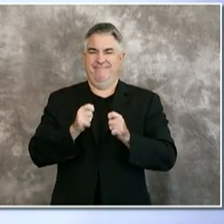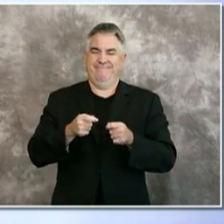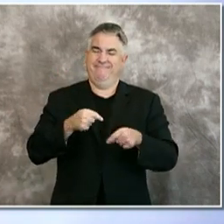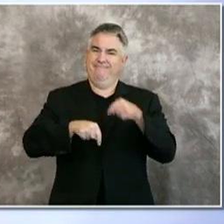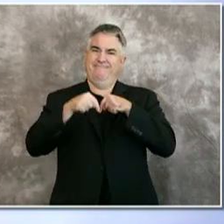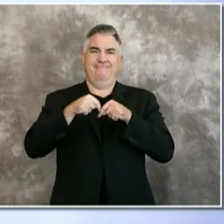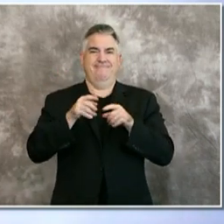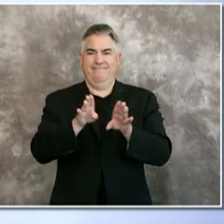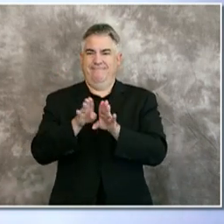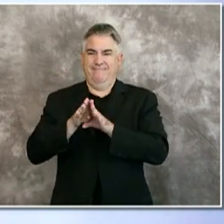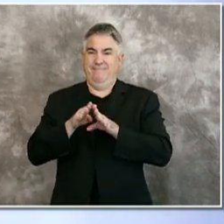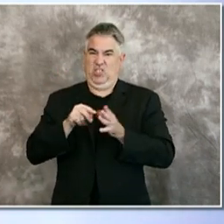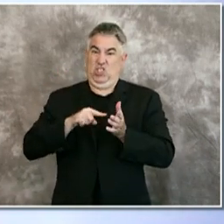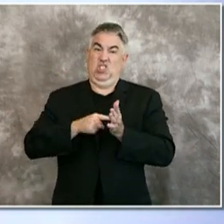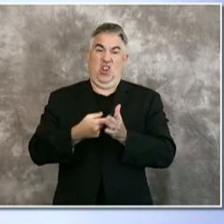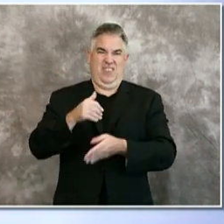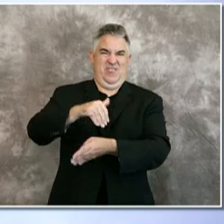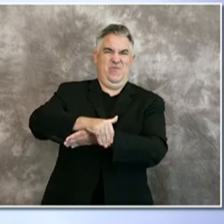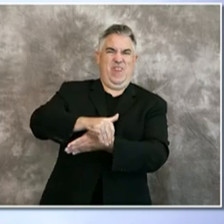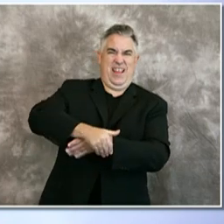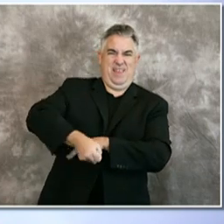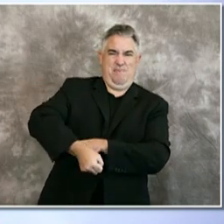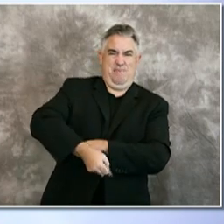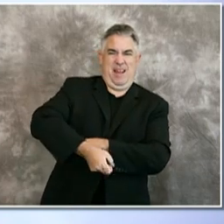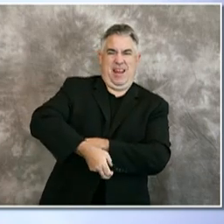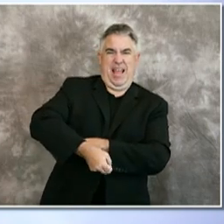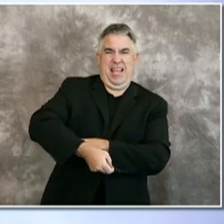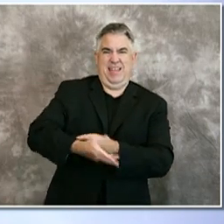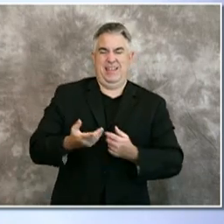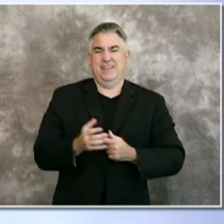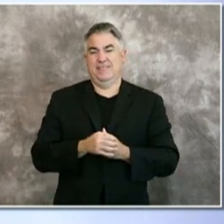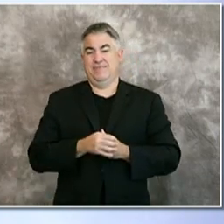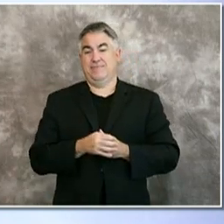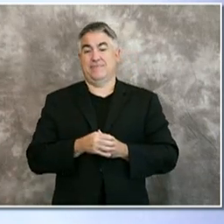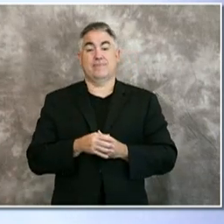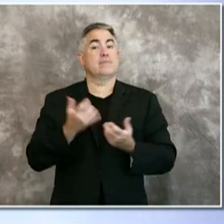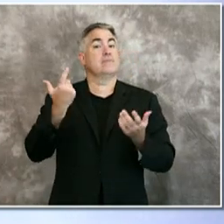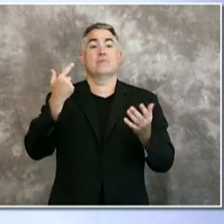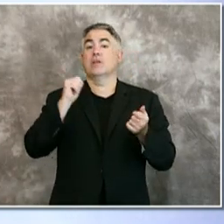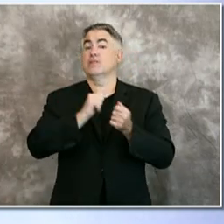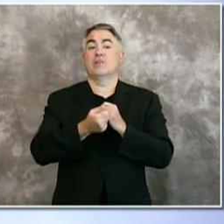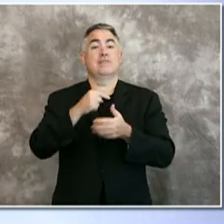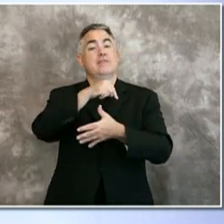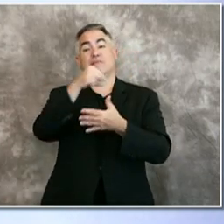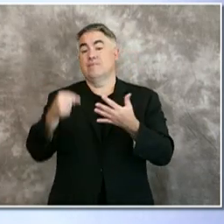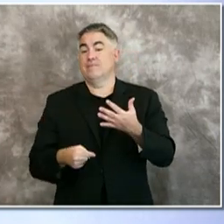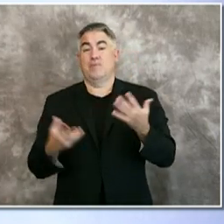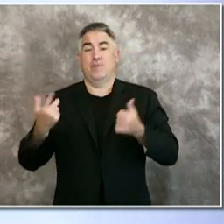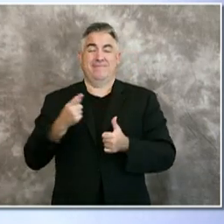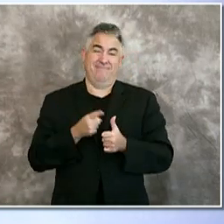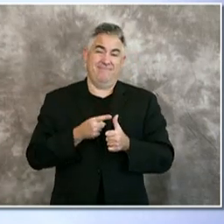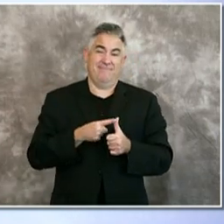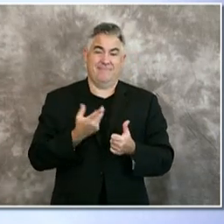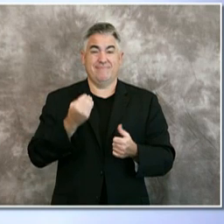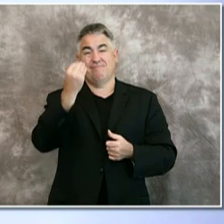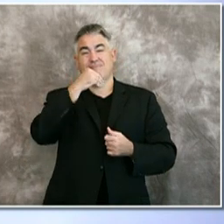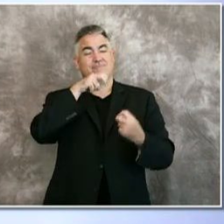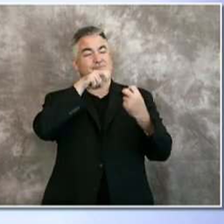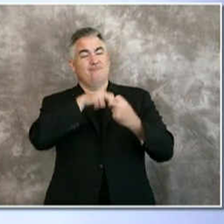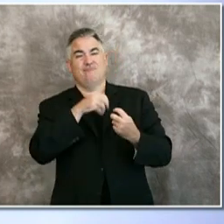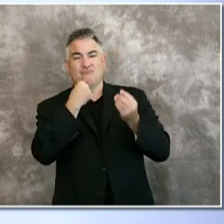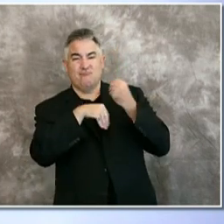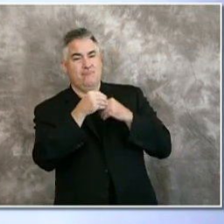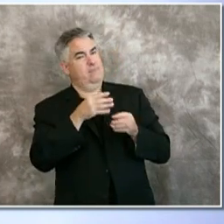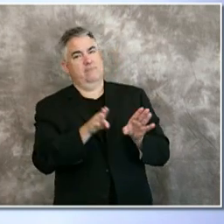tonight, 12:01 a.m., the following changes must be put in place. The dine-in sections of restaurants,